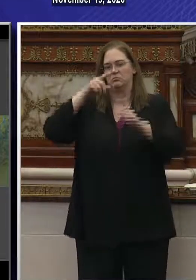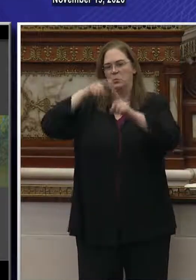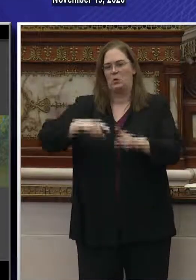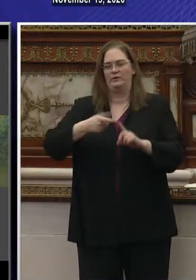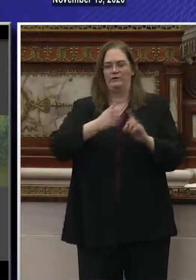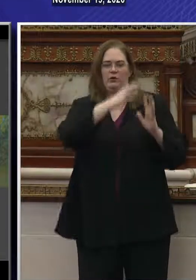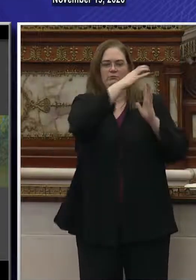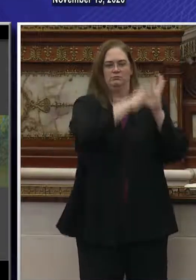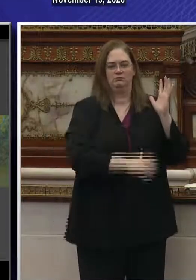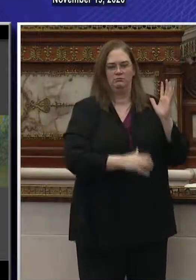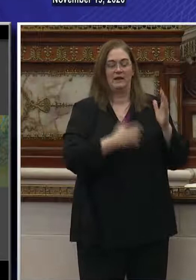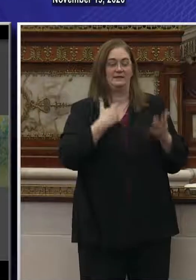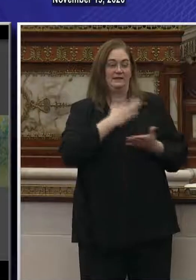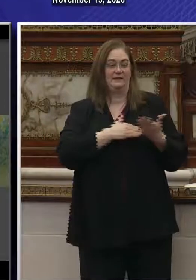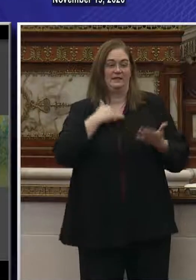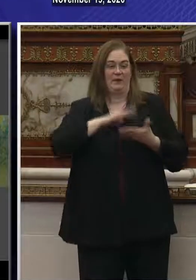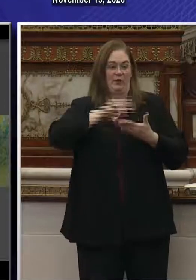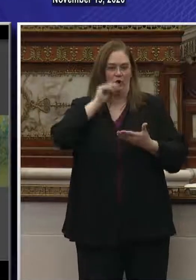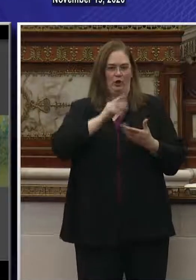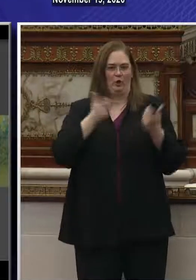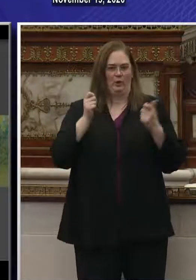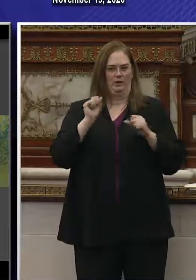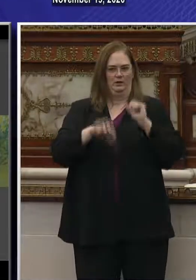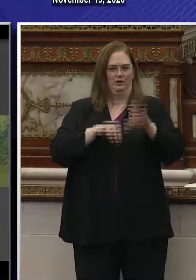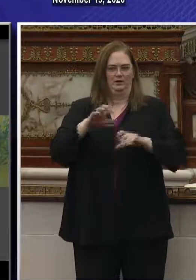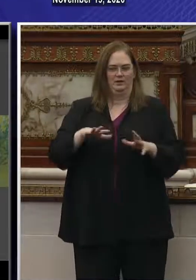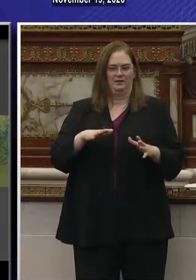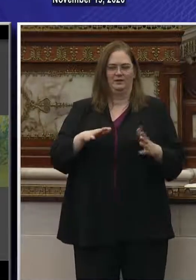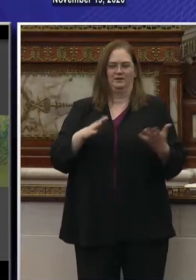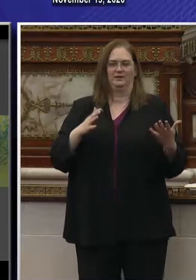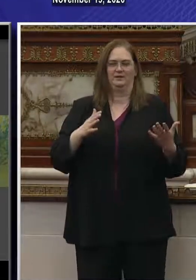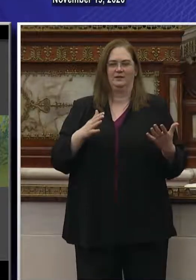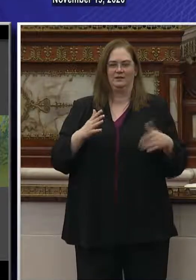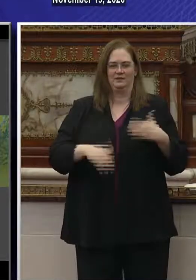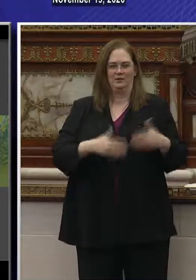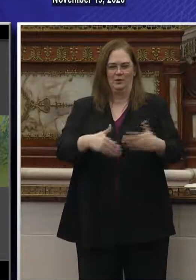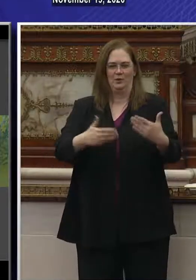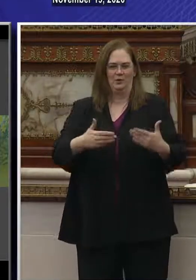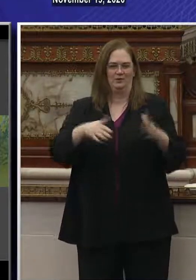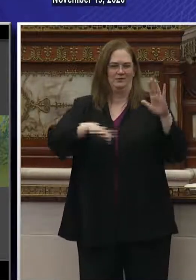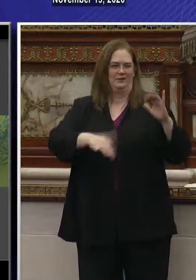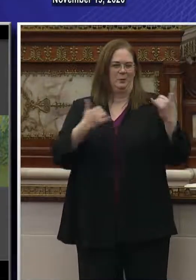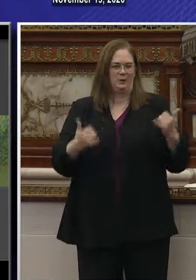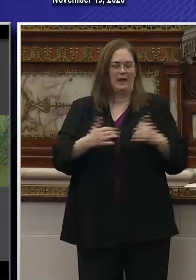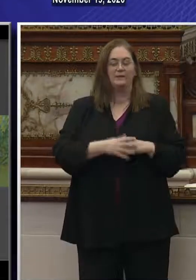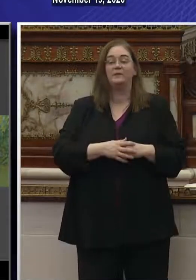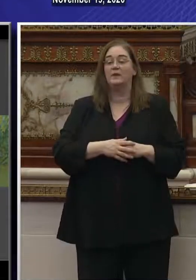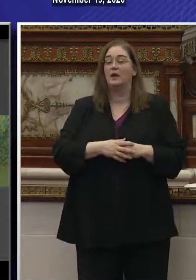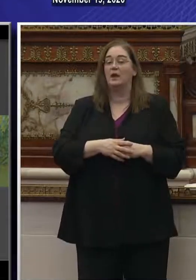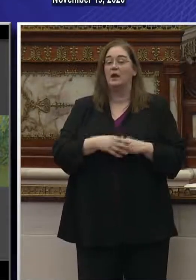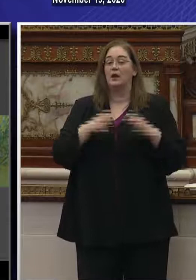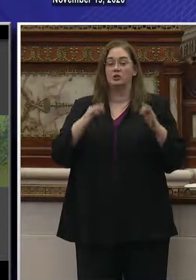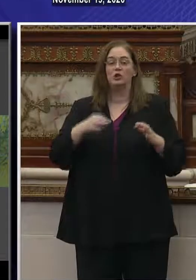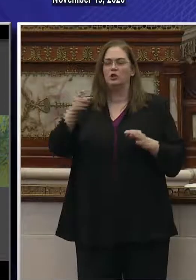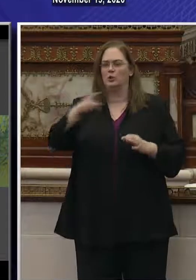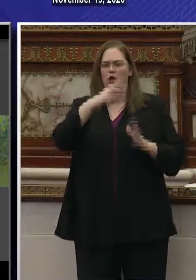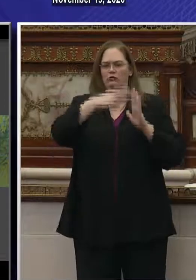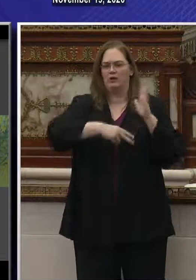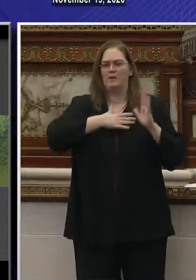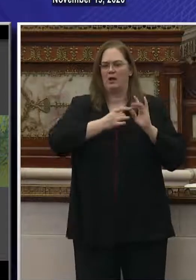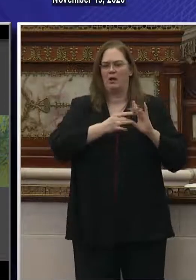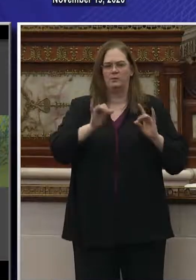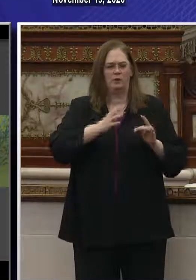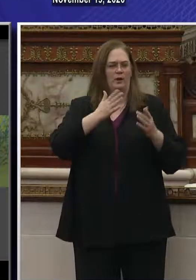from the things that I've learned. I tried to do that in a quick fashion to get us all moving along today. I hope that was okay. You can certainly read my comments as well, and I'm happy to